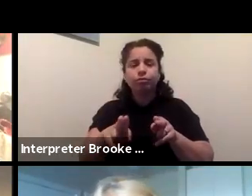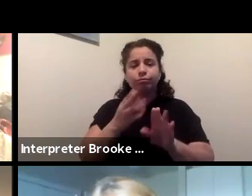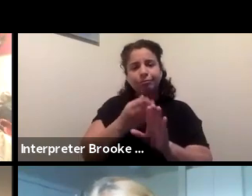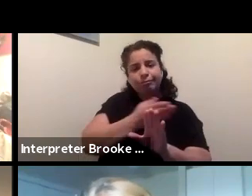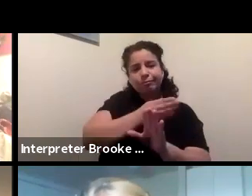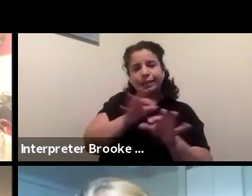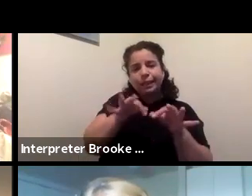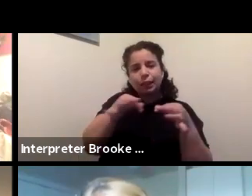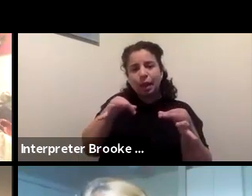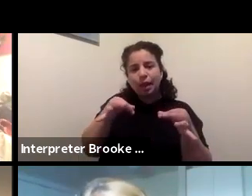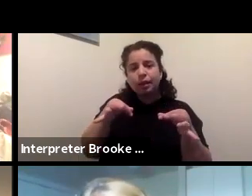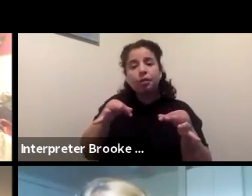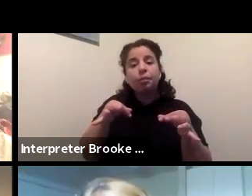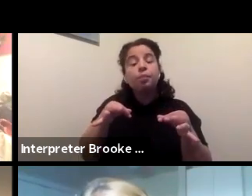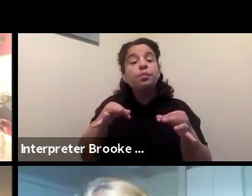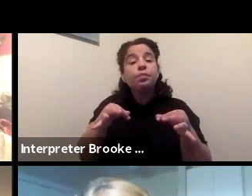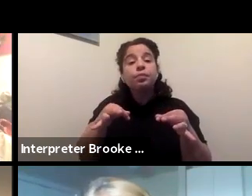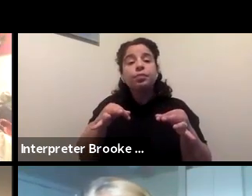just that